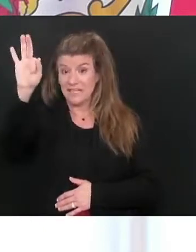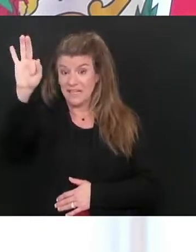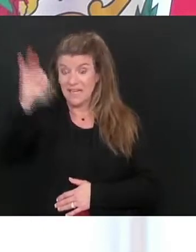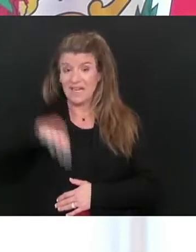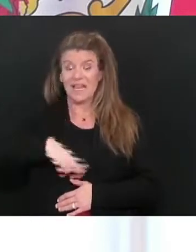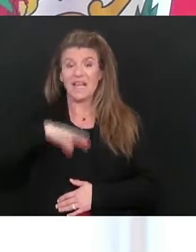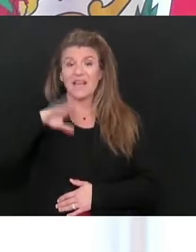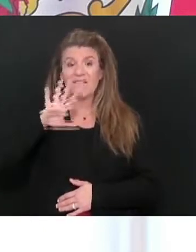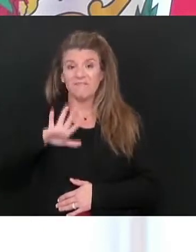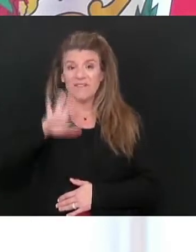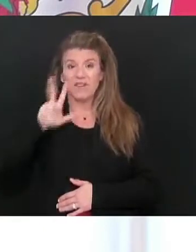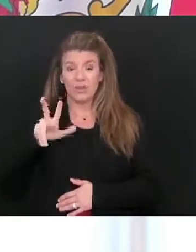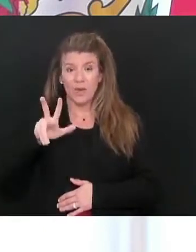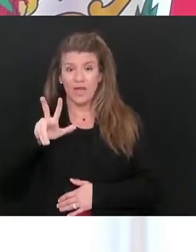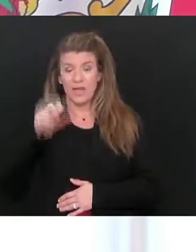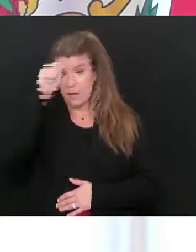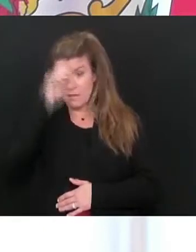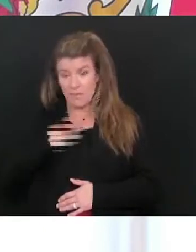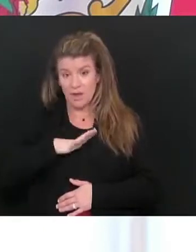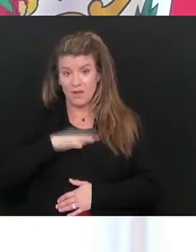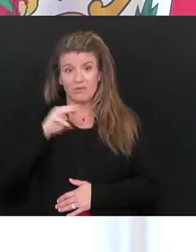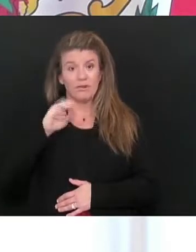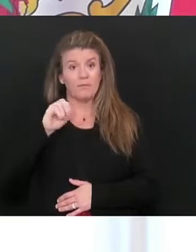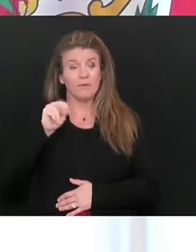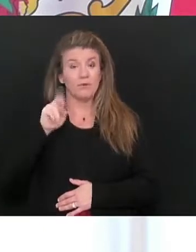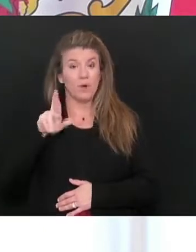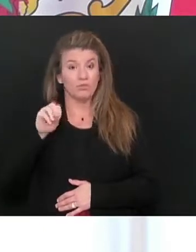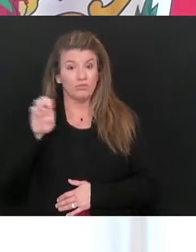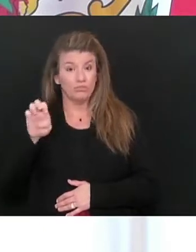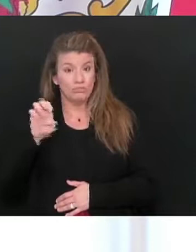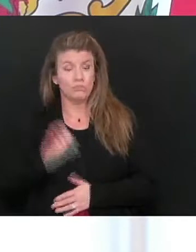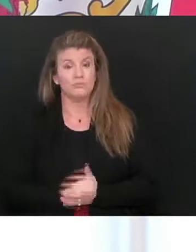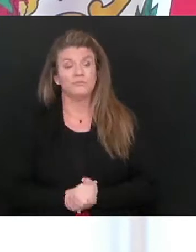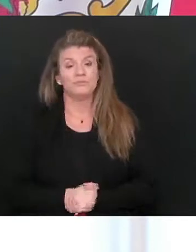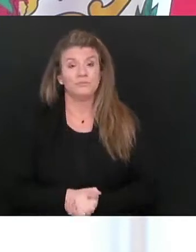is a 53-year-old male from Monroe County.